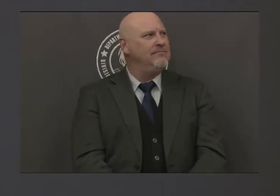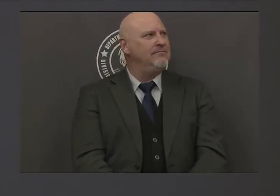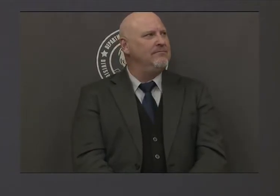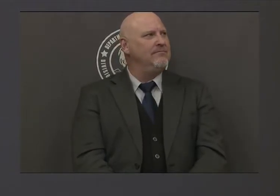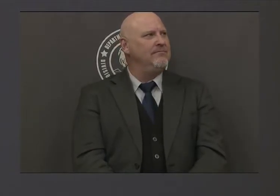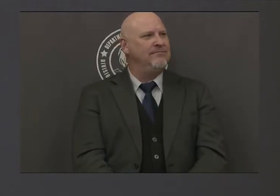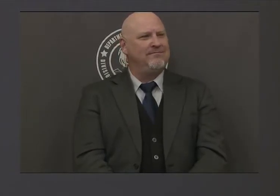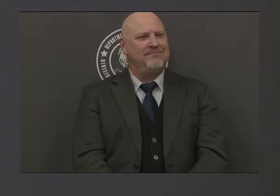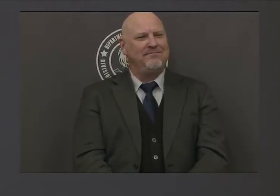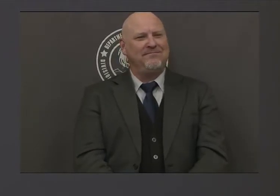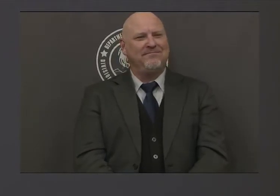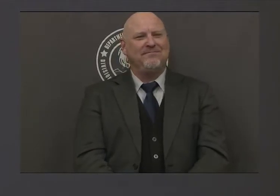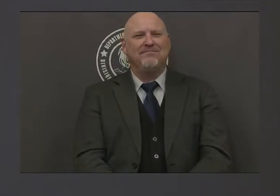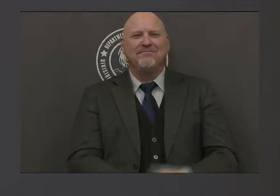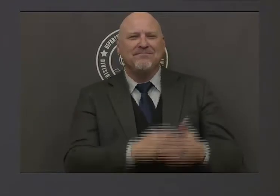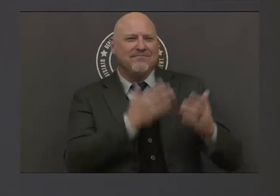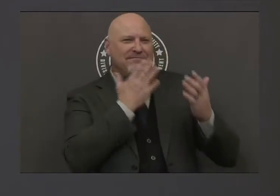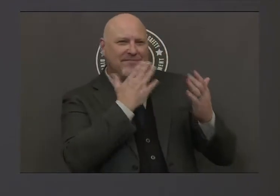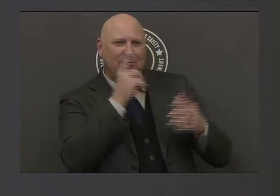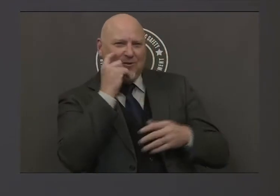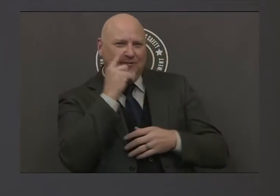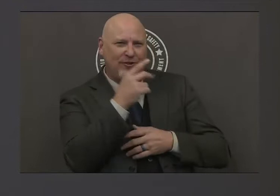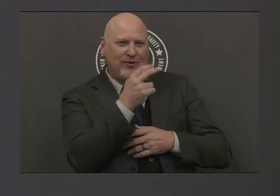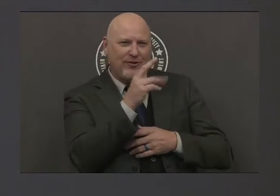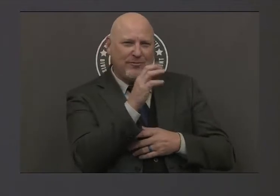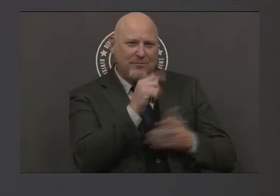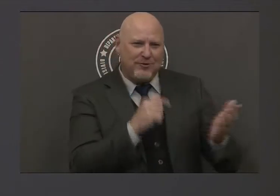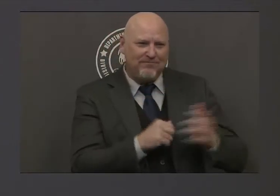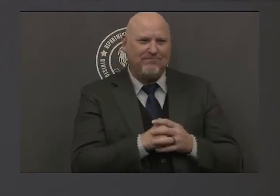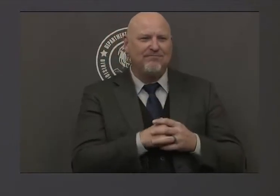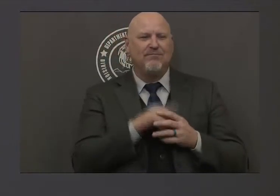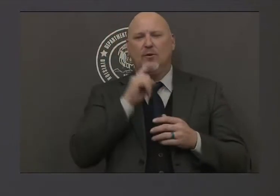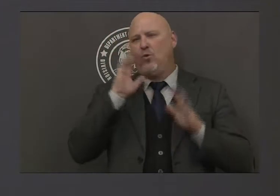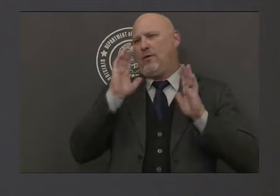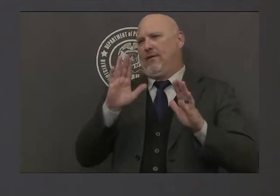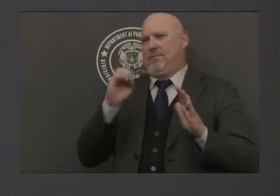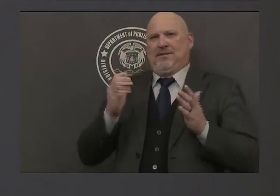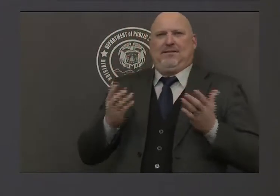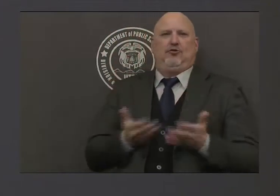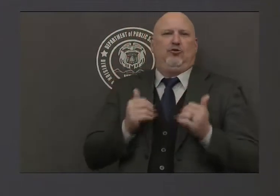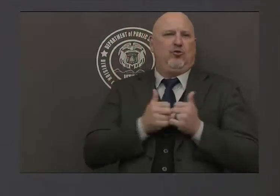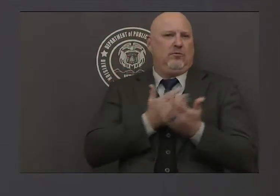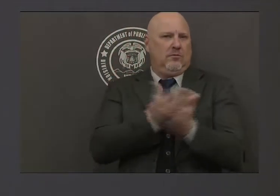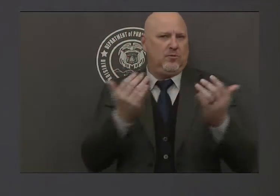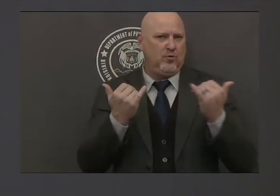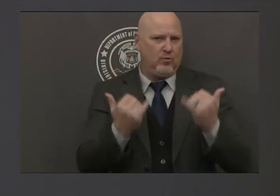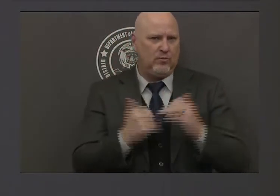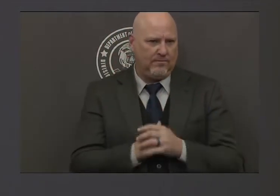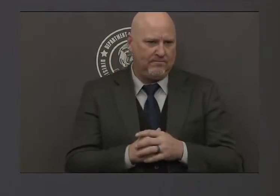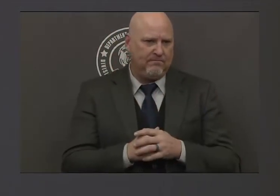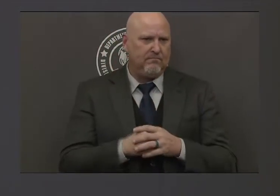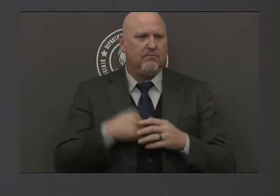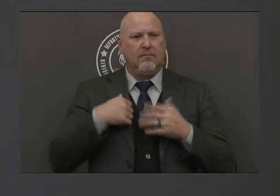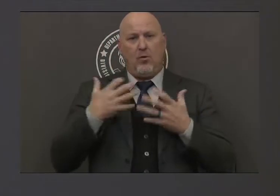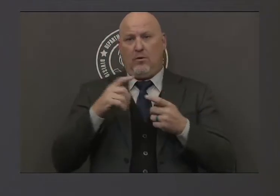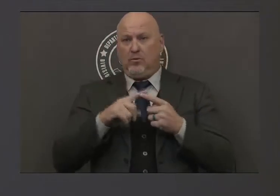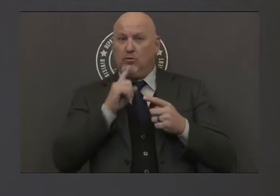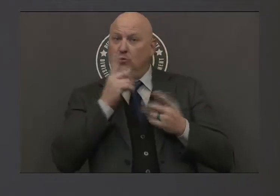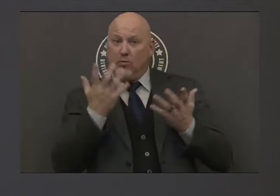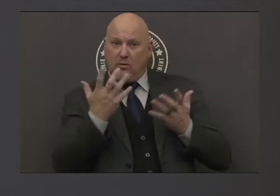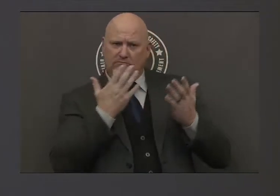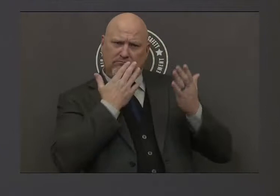Thank you, Governor. Ladies and gentlemen, it's great to be with you again today. I want to specifically thank Governor Herbert for his